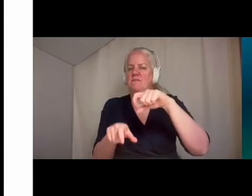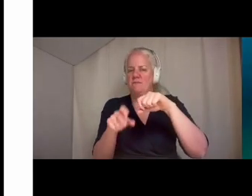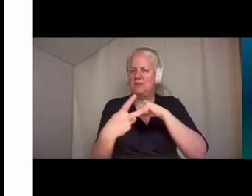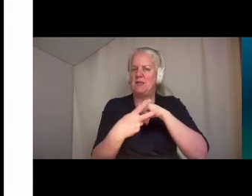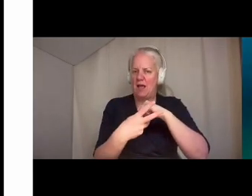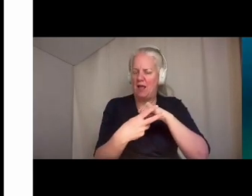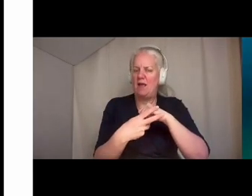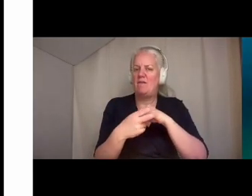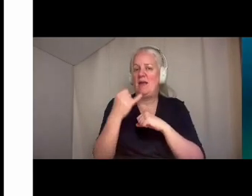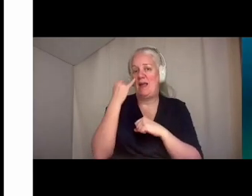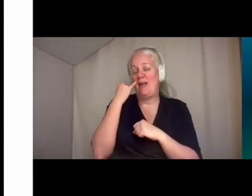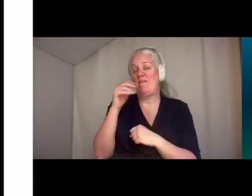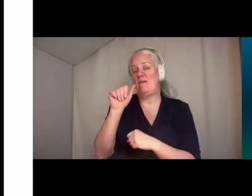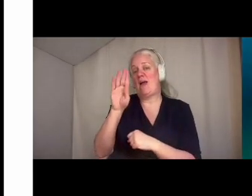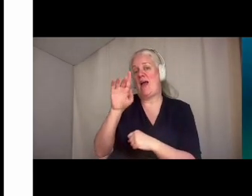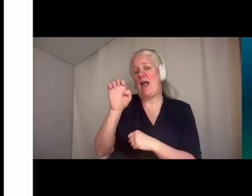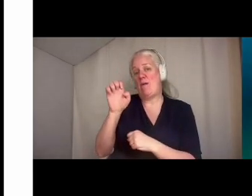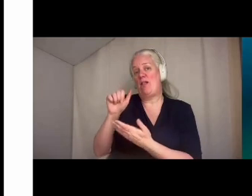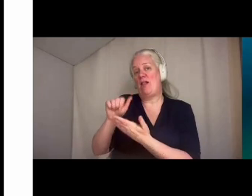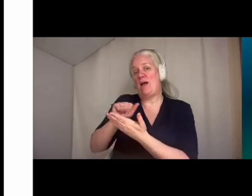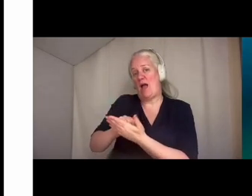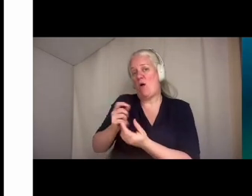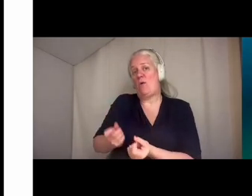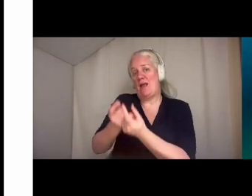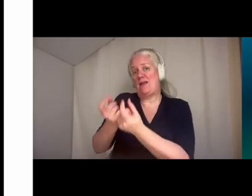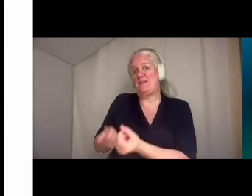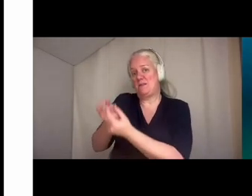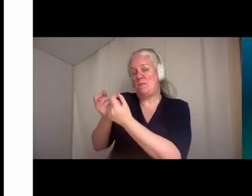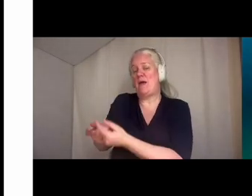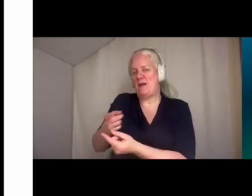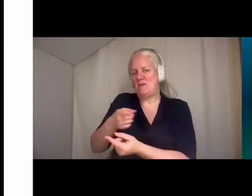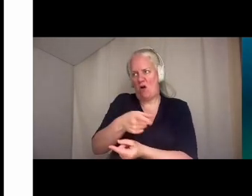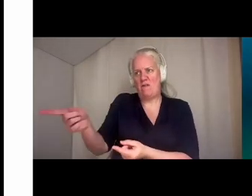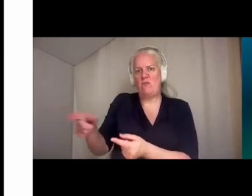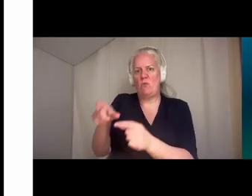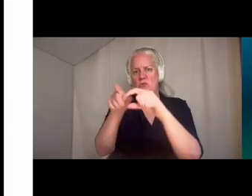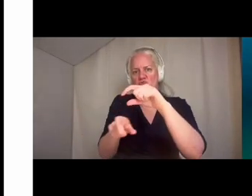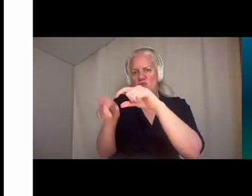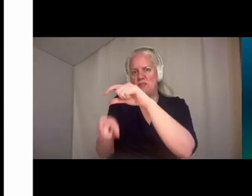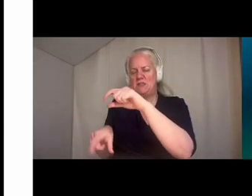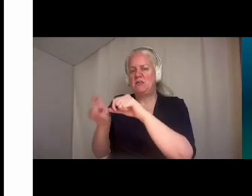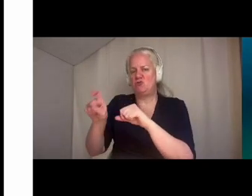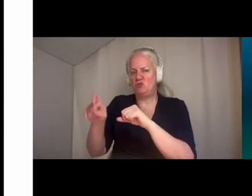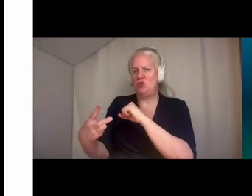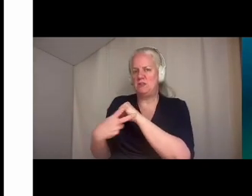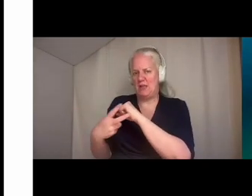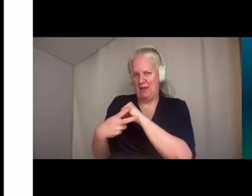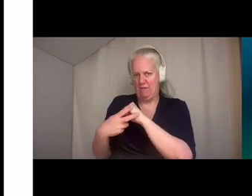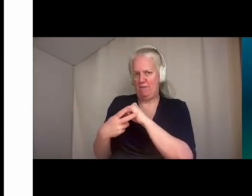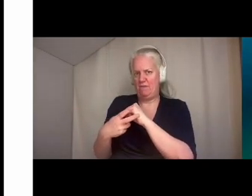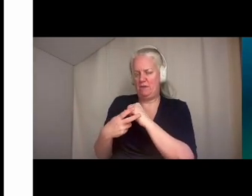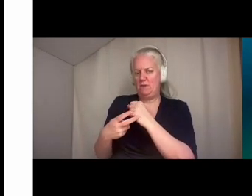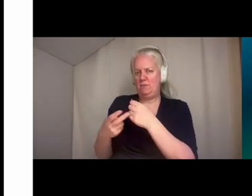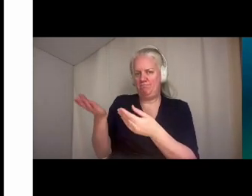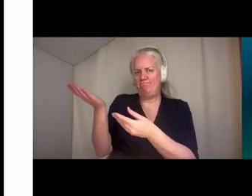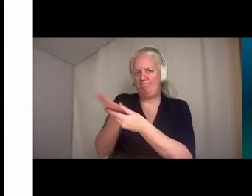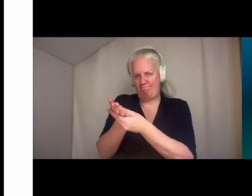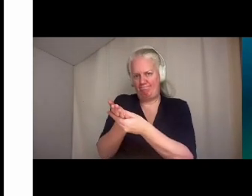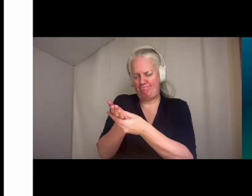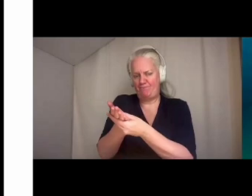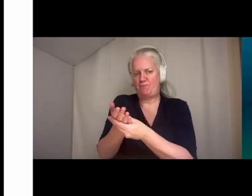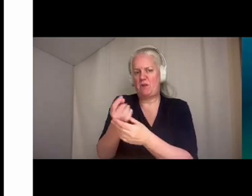used from your ABLE account. On this slide, we say keep it in the file for at least 3 tax